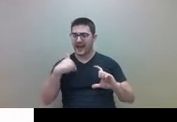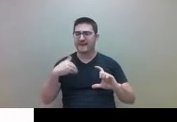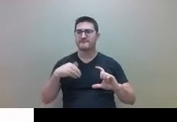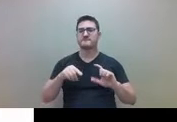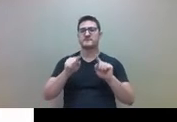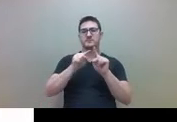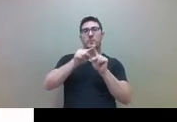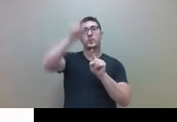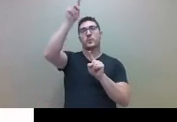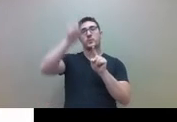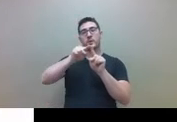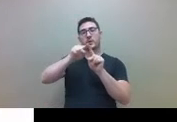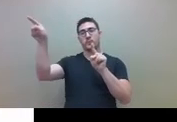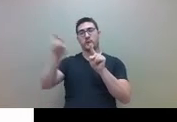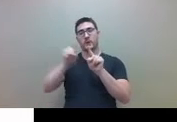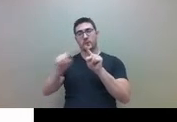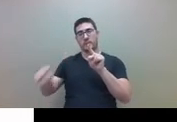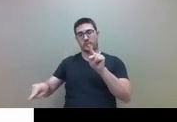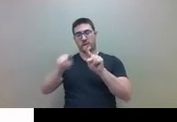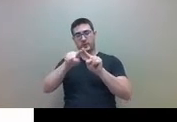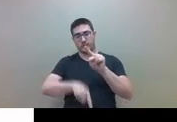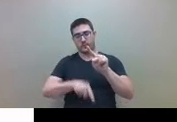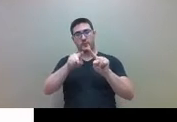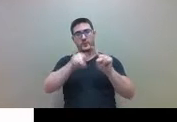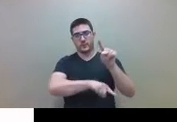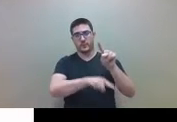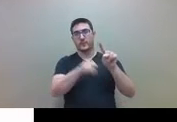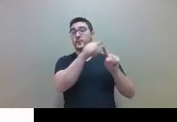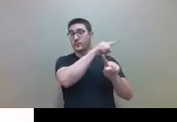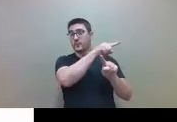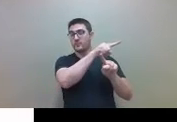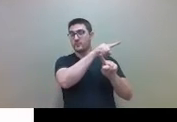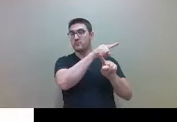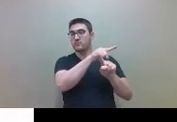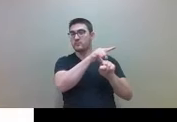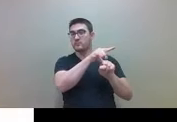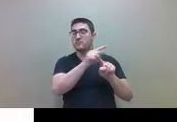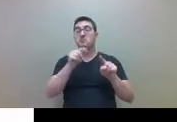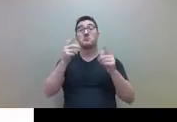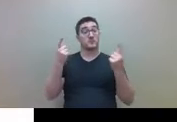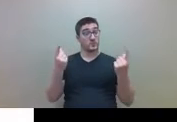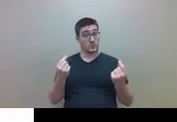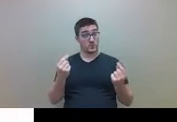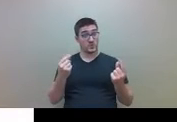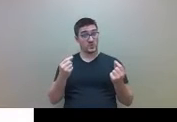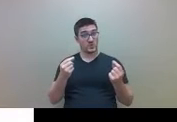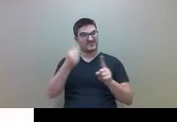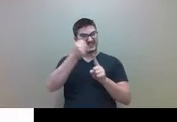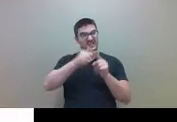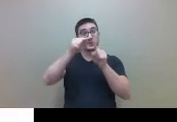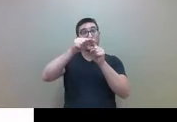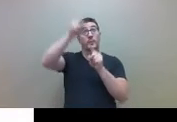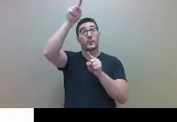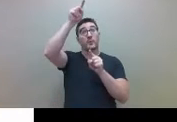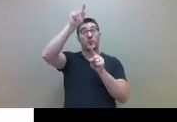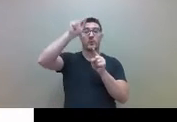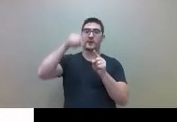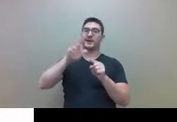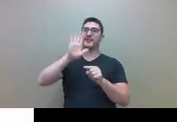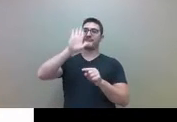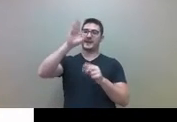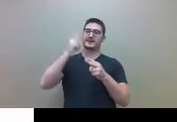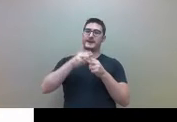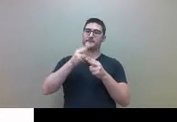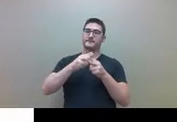the people that are in your circle of trust, essentially. Who can you depend